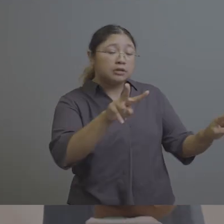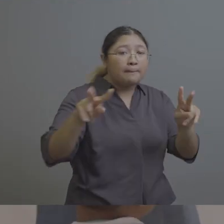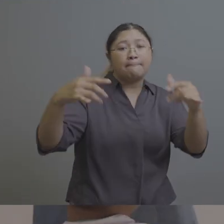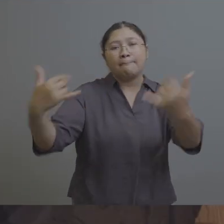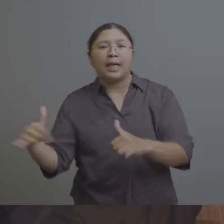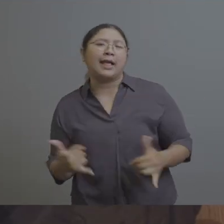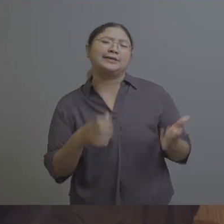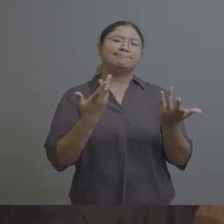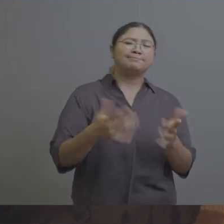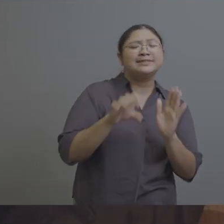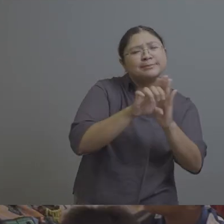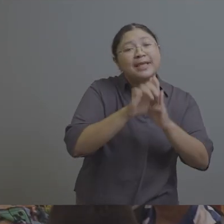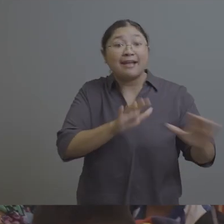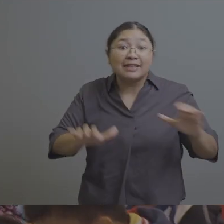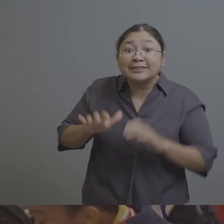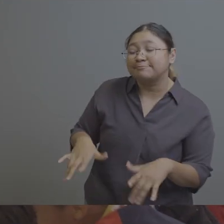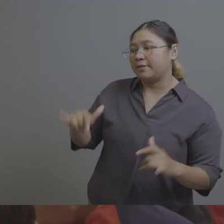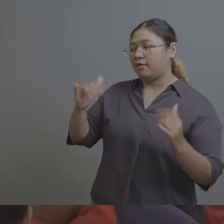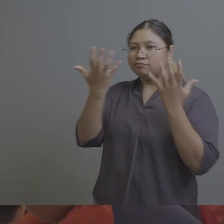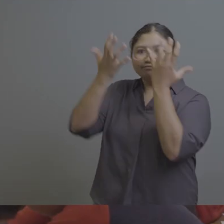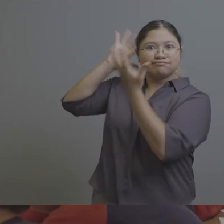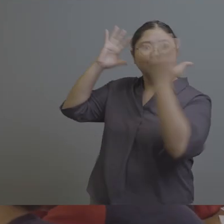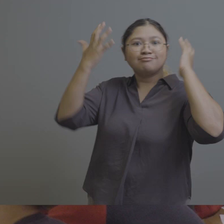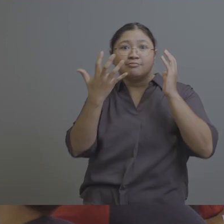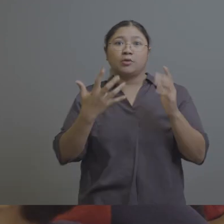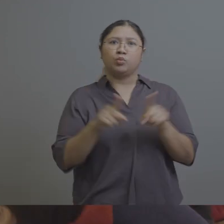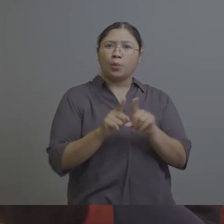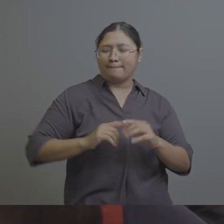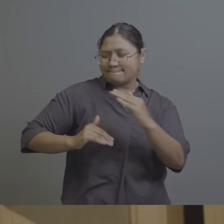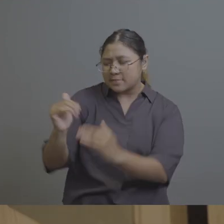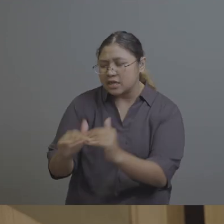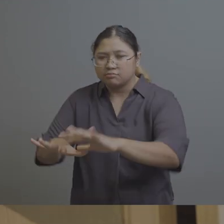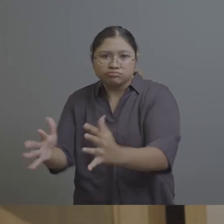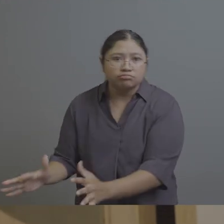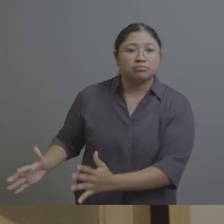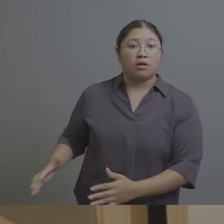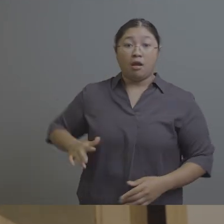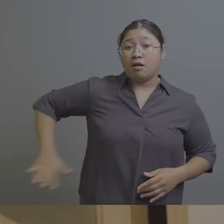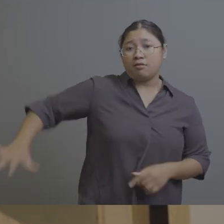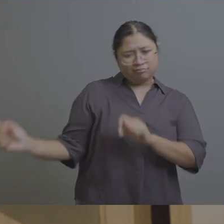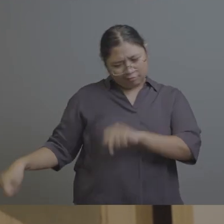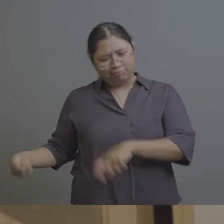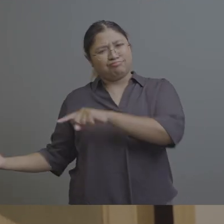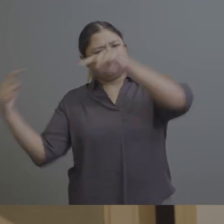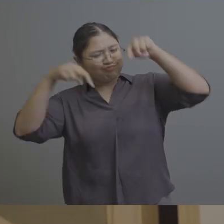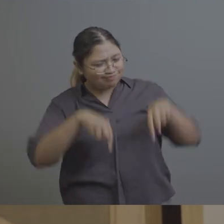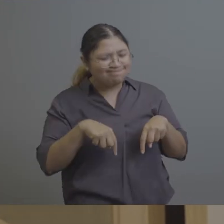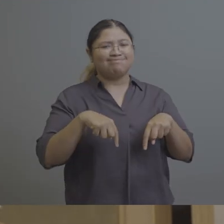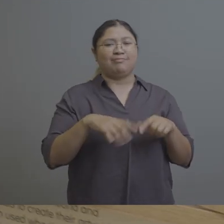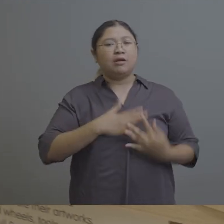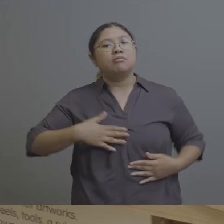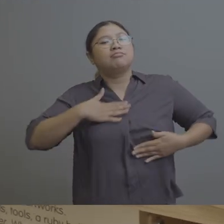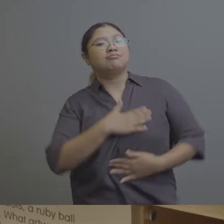like role-playing and model building, every young learner has the opportunity to participate in art appreciation and